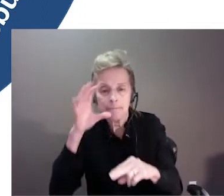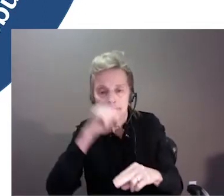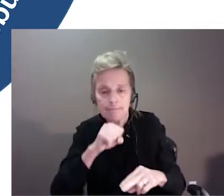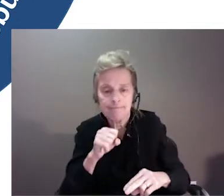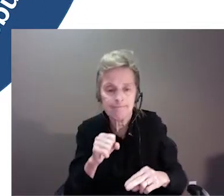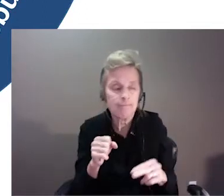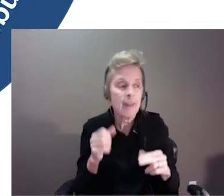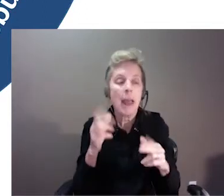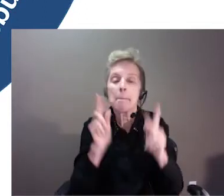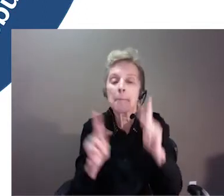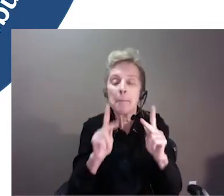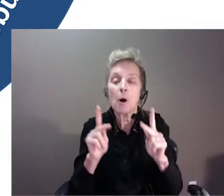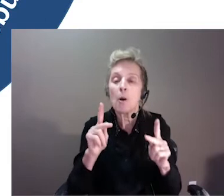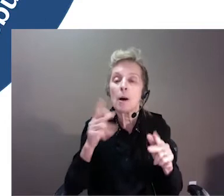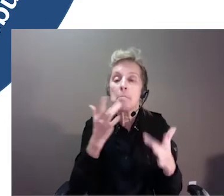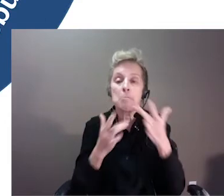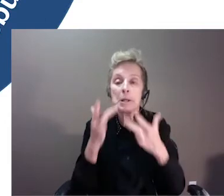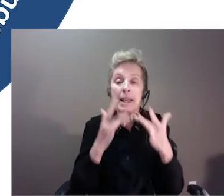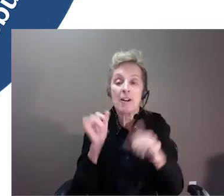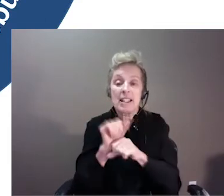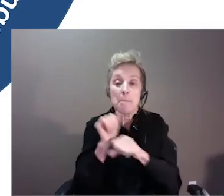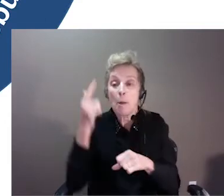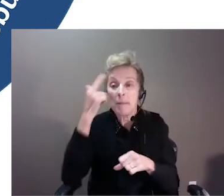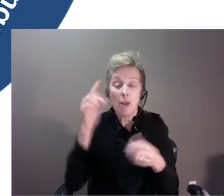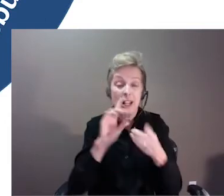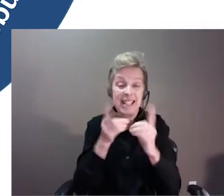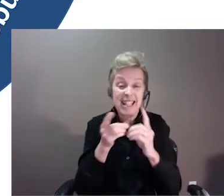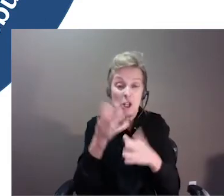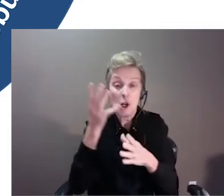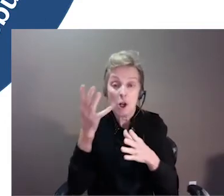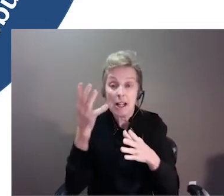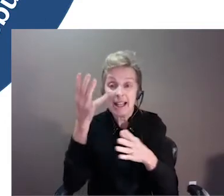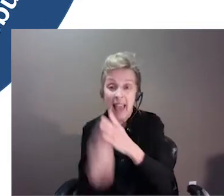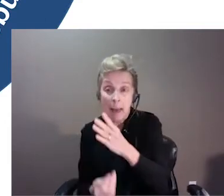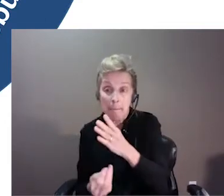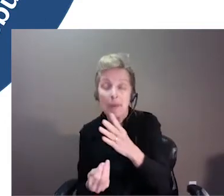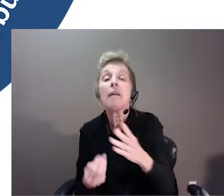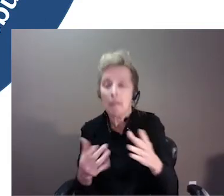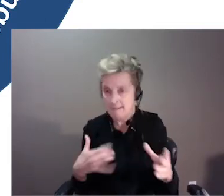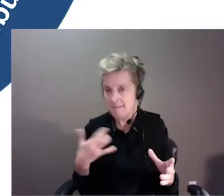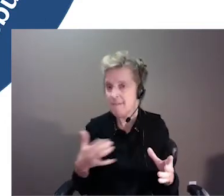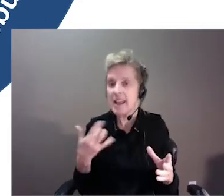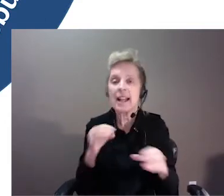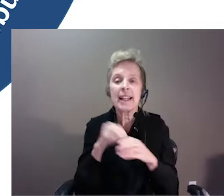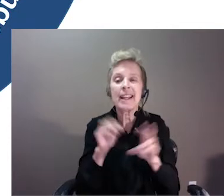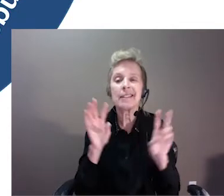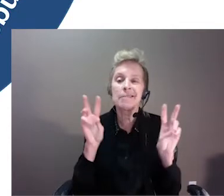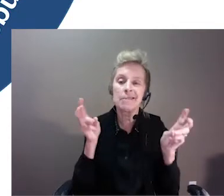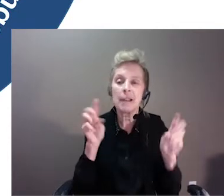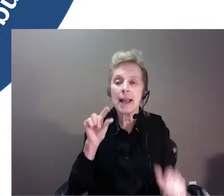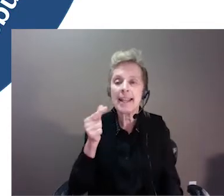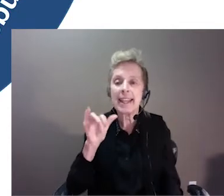precarious employment thought that this digital gap is felt much greater when they are in the gig economy, as they have limited access